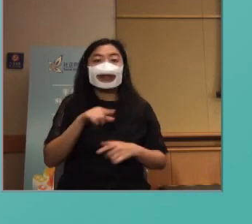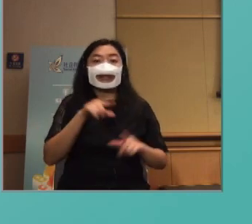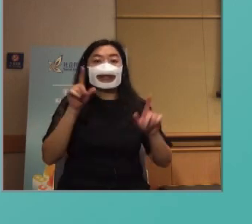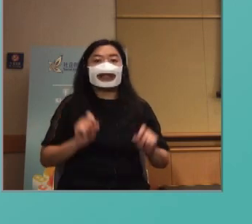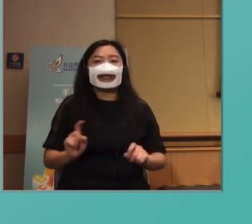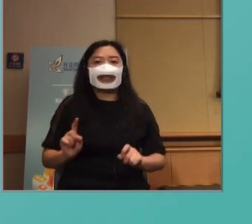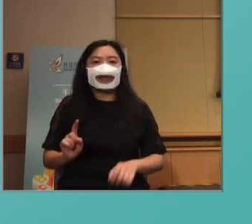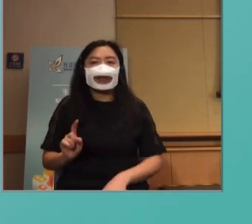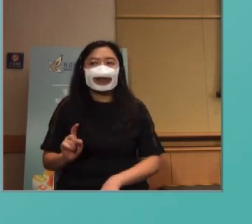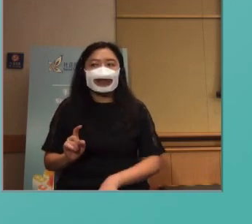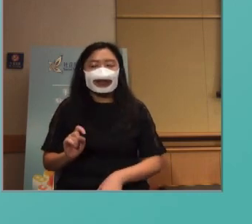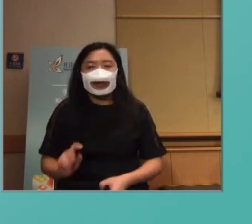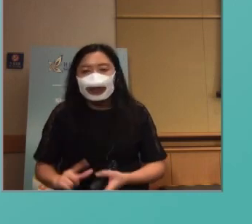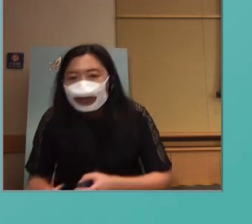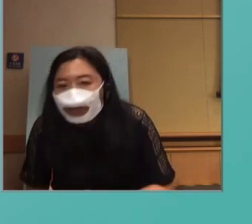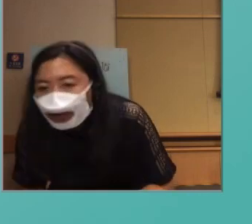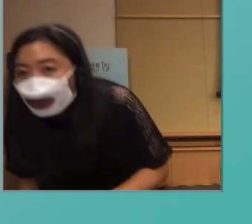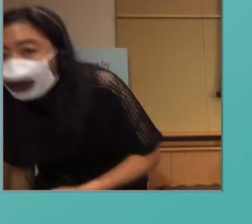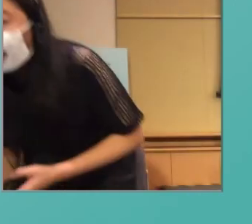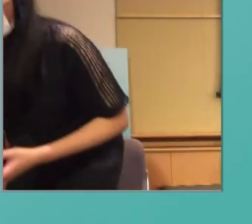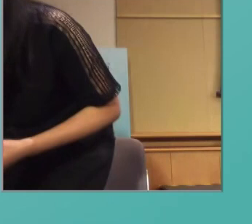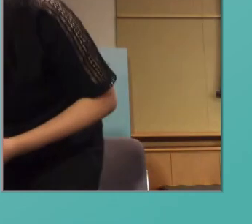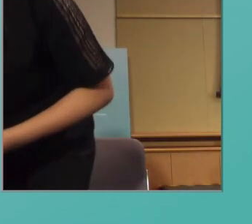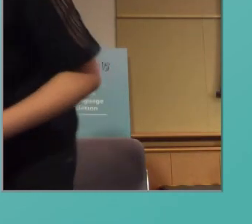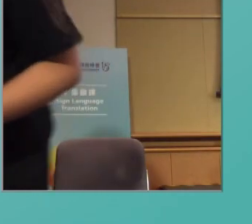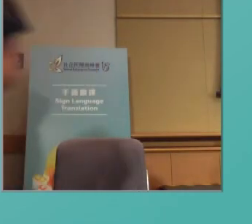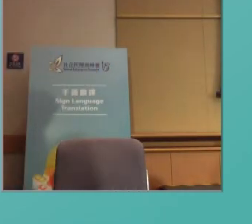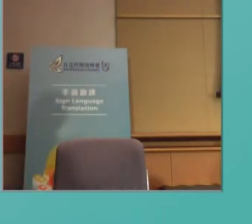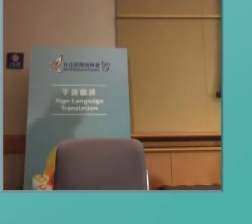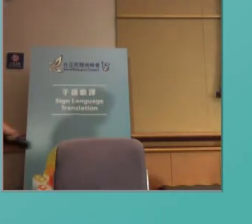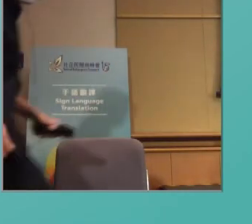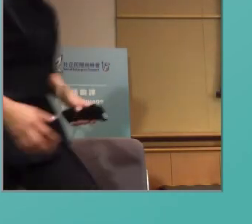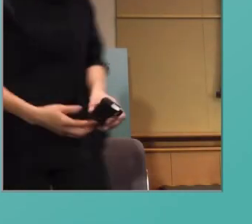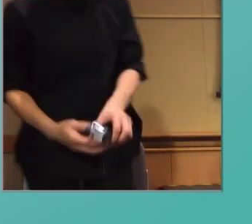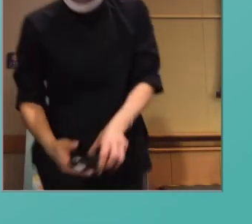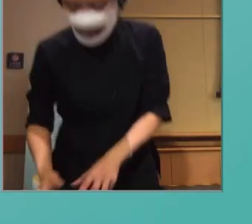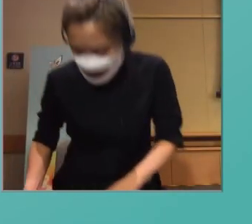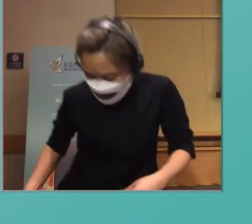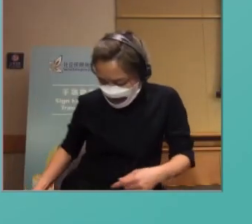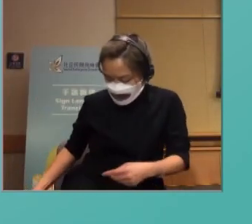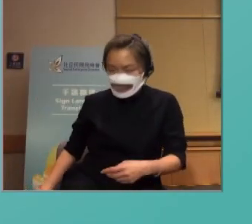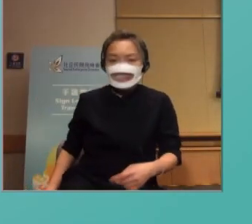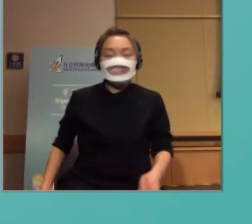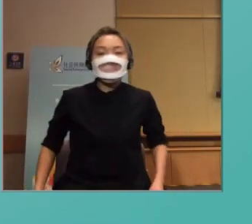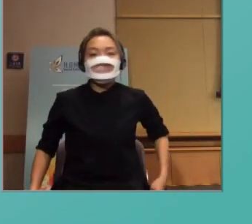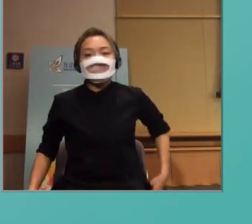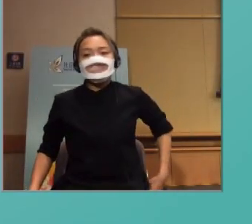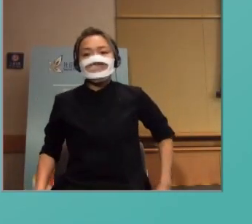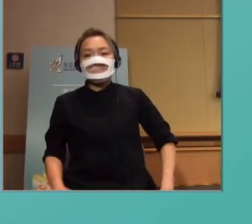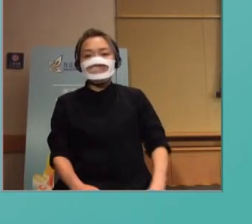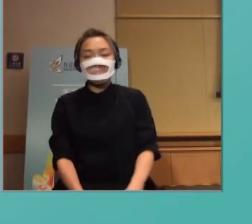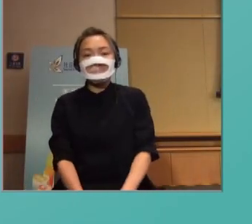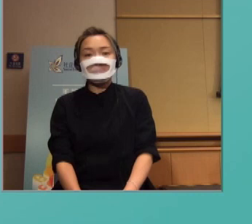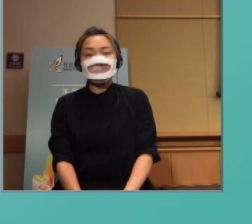partake in the network effect of that digital property. So what we mean here, for instance, is that when you, for instance, own land, for instance, in something like